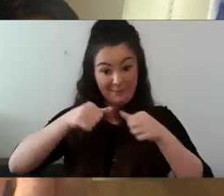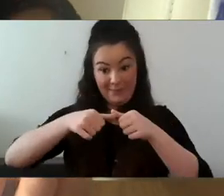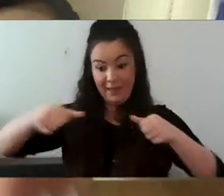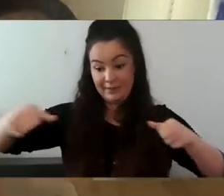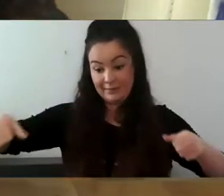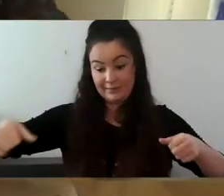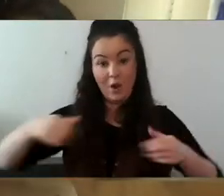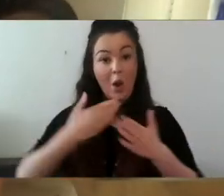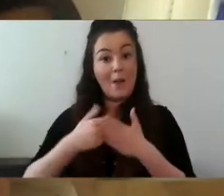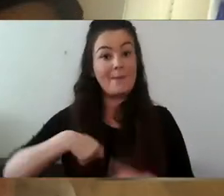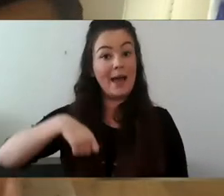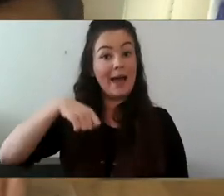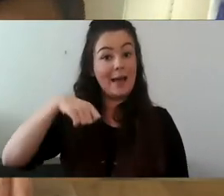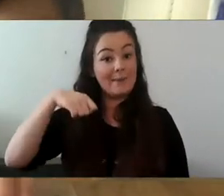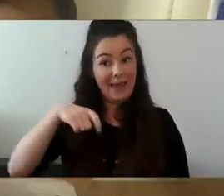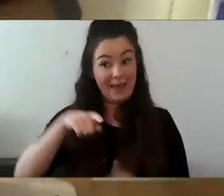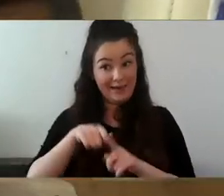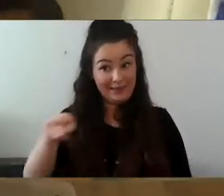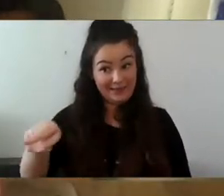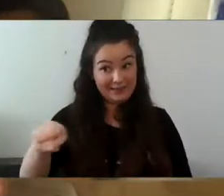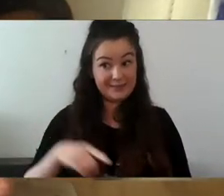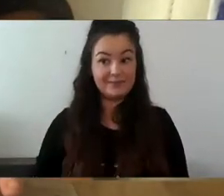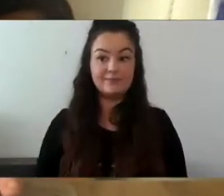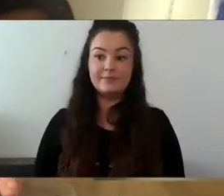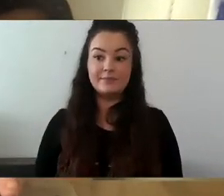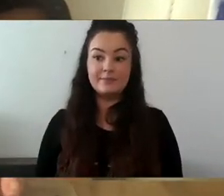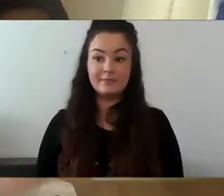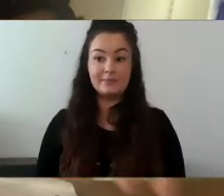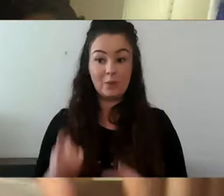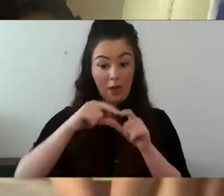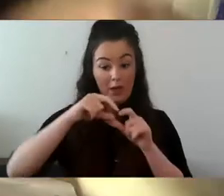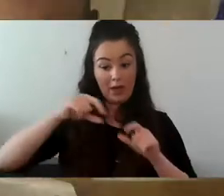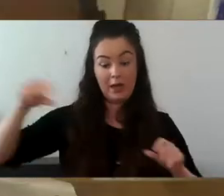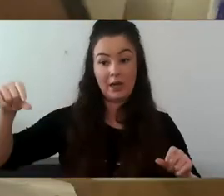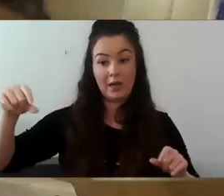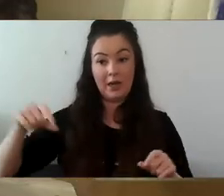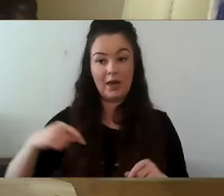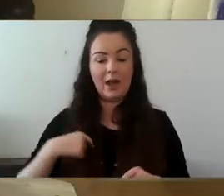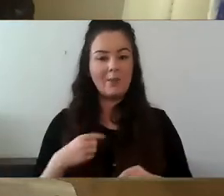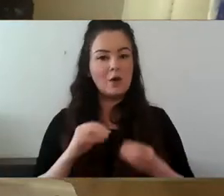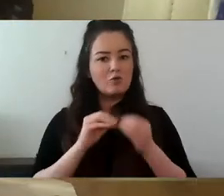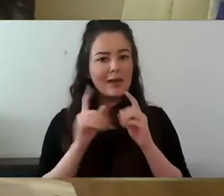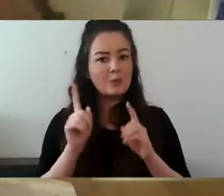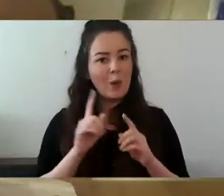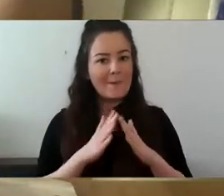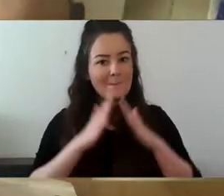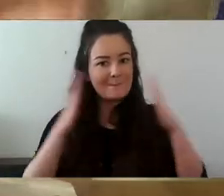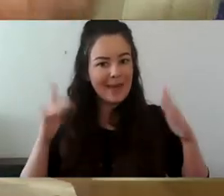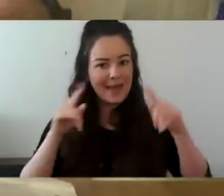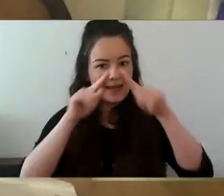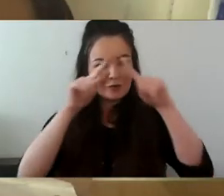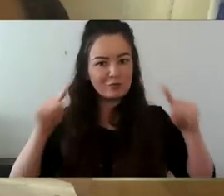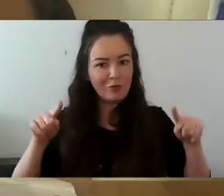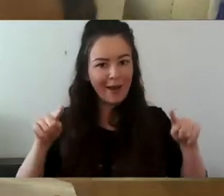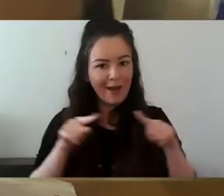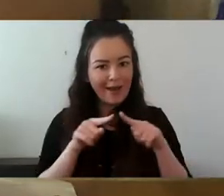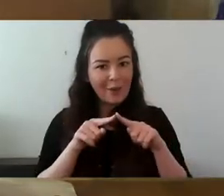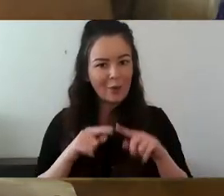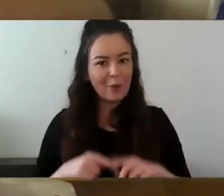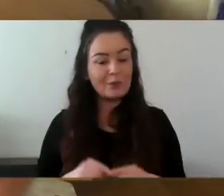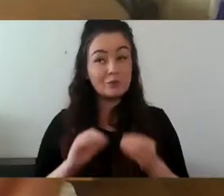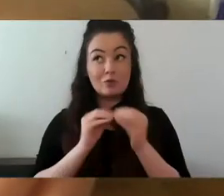bag like this. There we go. So I've got one piece down. I'm going to make some big triangles to turn